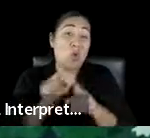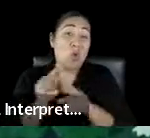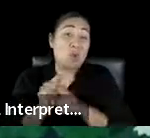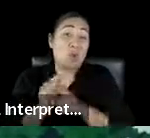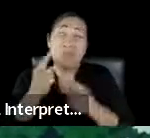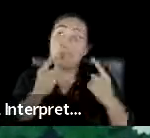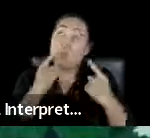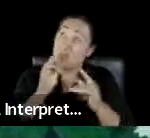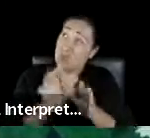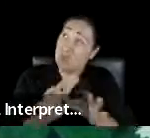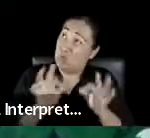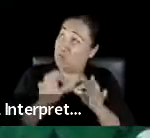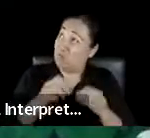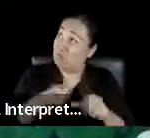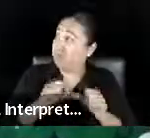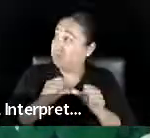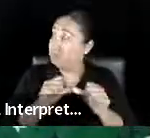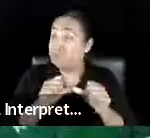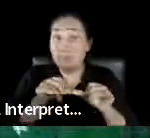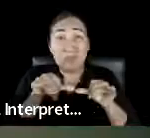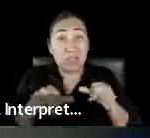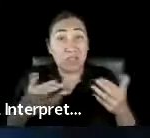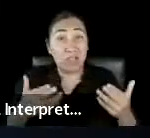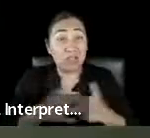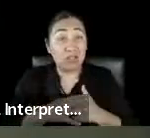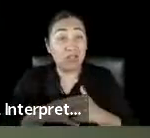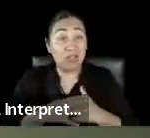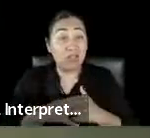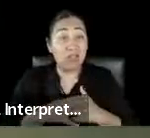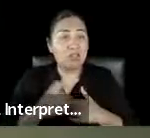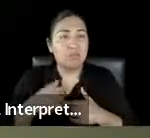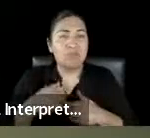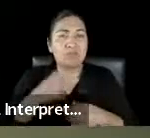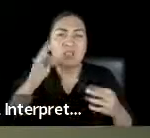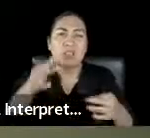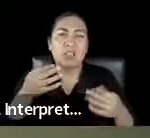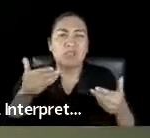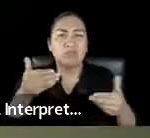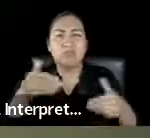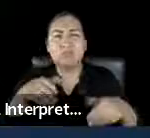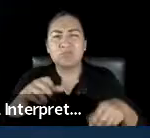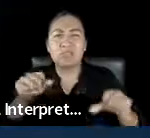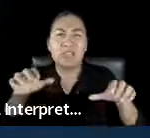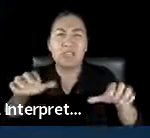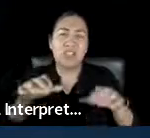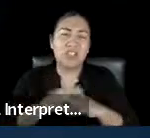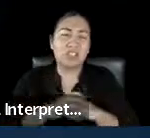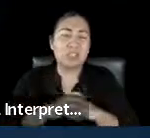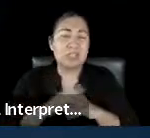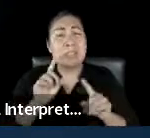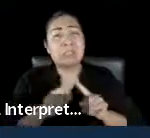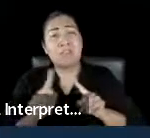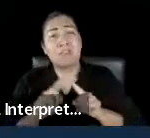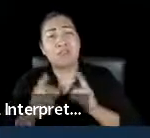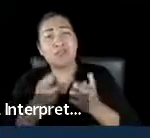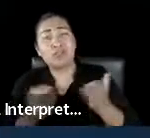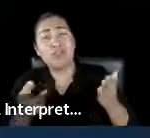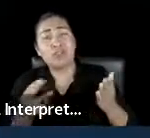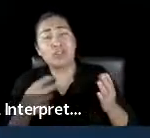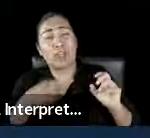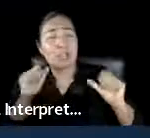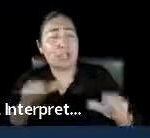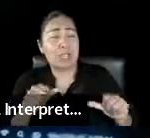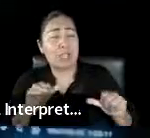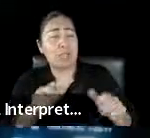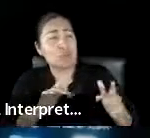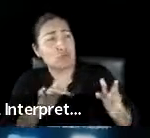it's worth staying here. Until I decided to take action. With different resources, I was able to reach out and